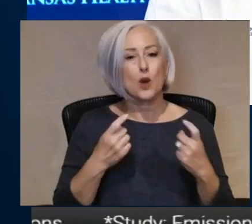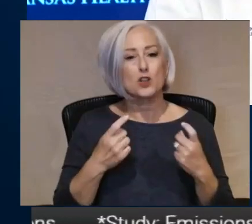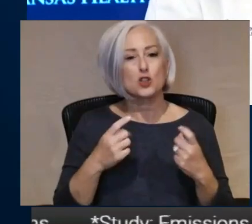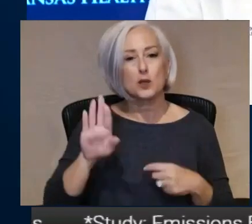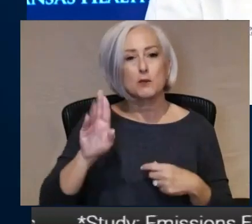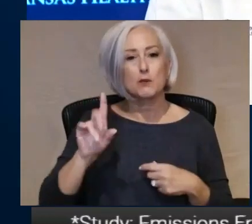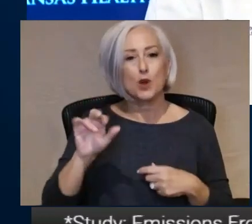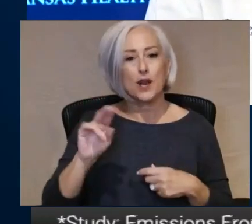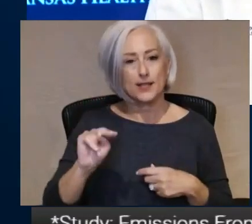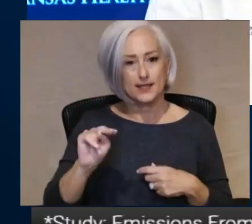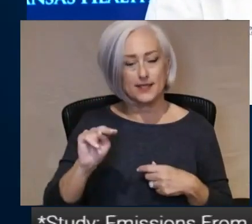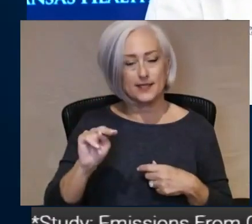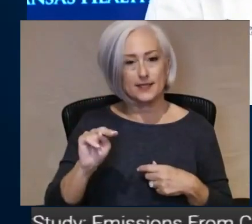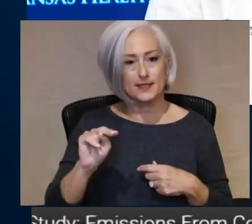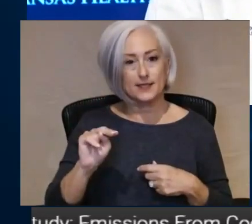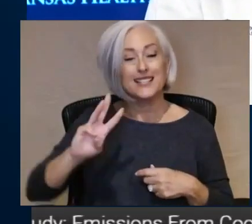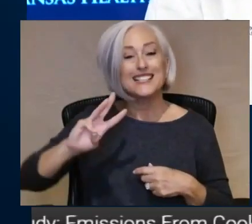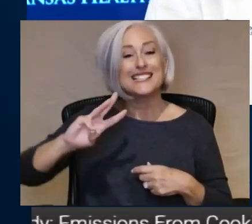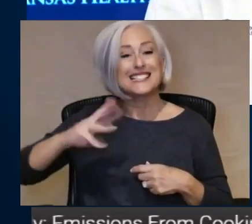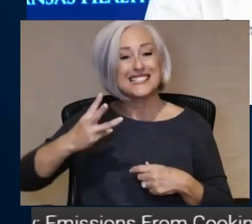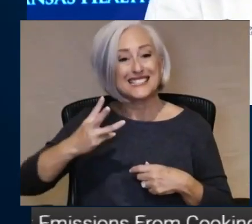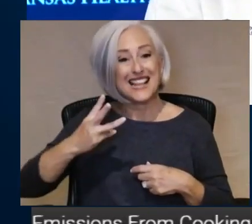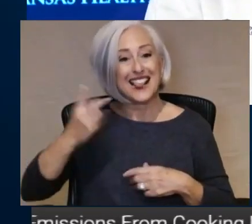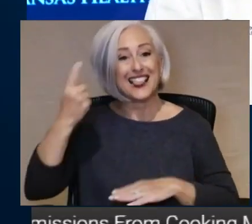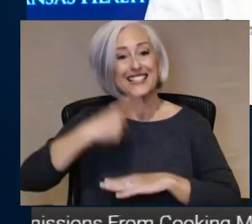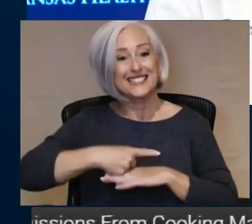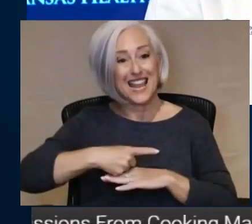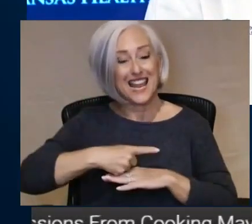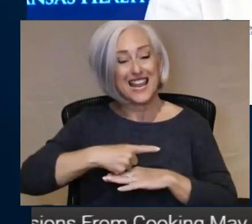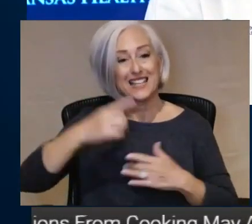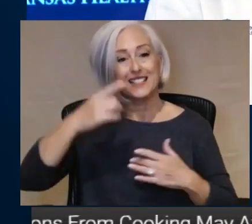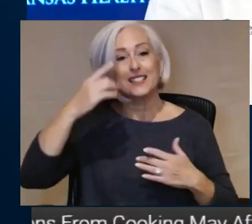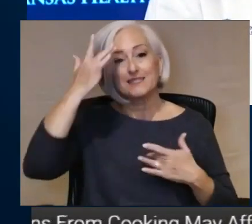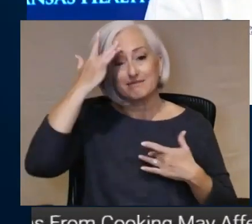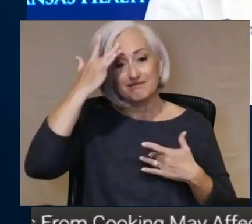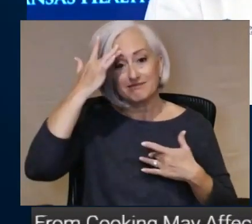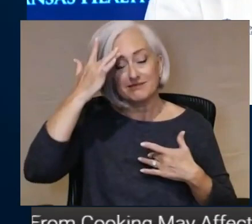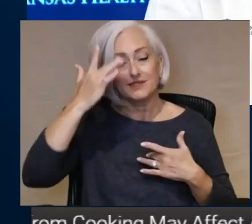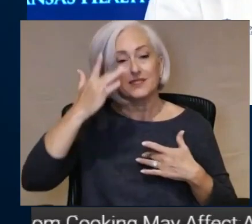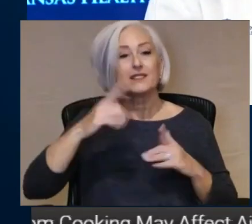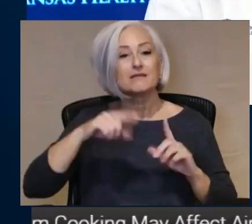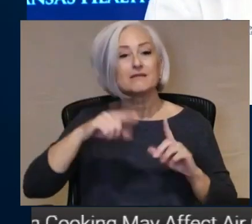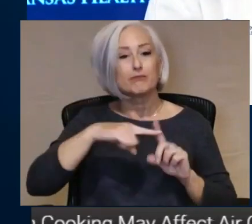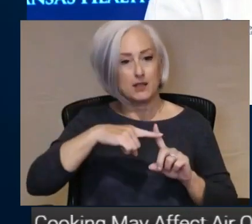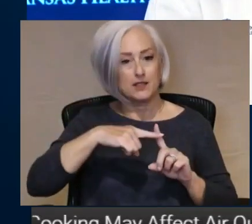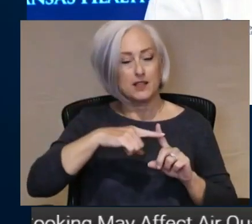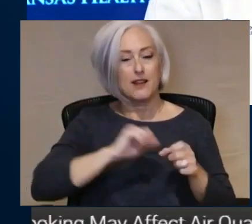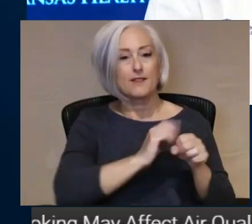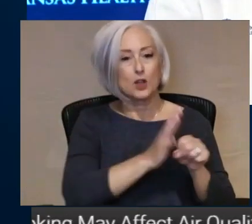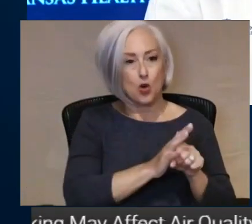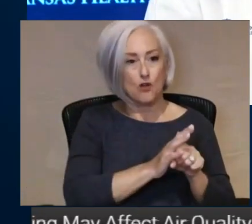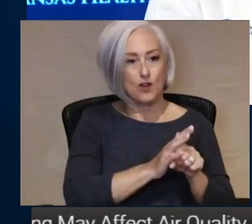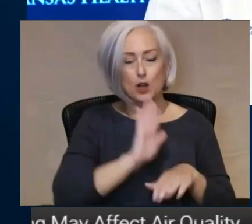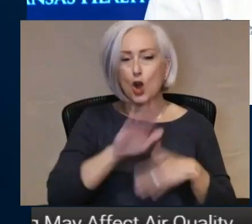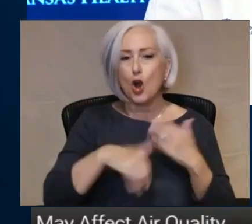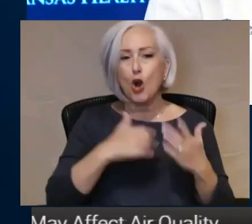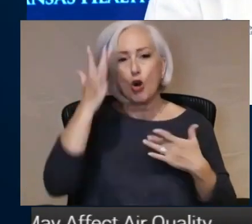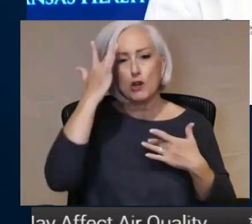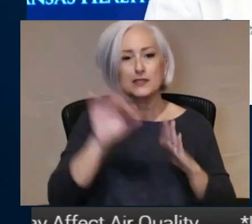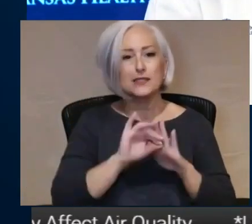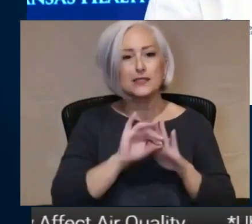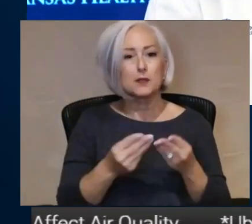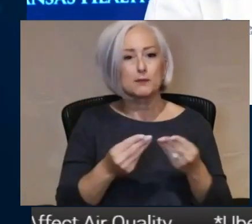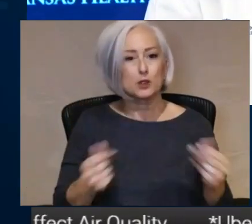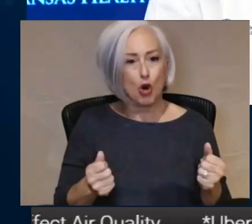COVID positive, and my symptoms have cleared up completely. I also tested negative on 2 rapid tests.